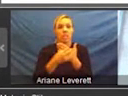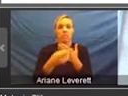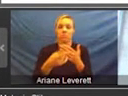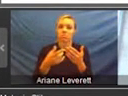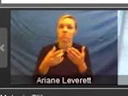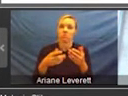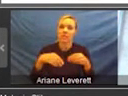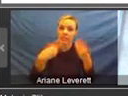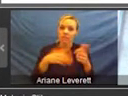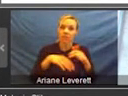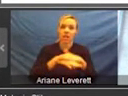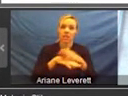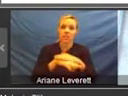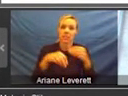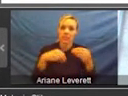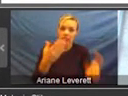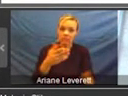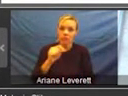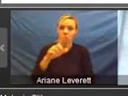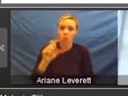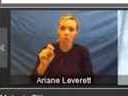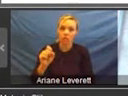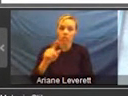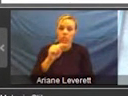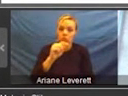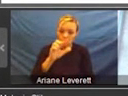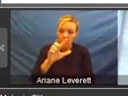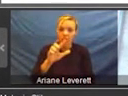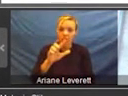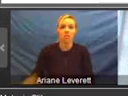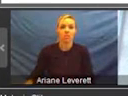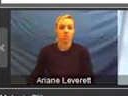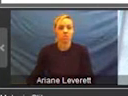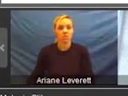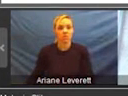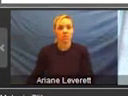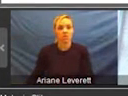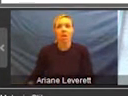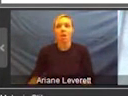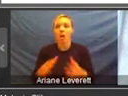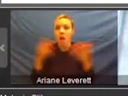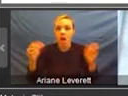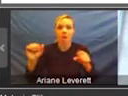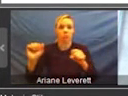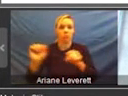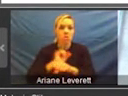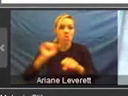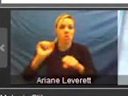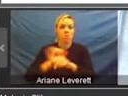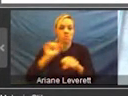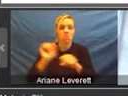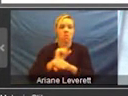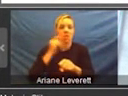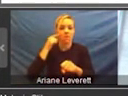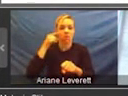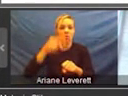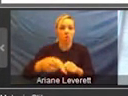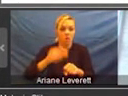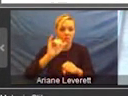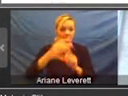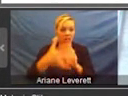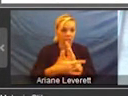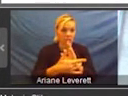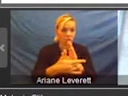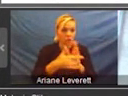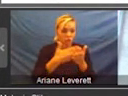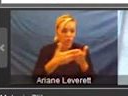tool driven. A lot of effort was put into adapting a technological device to the